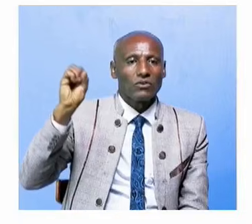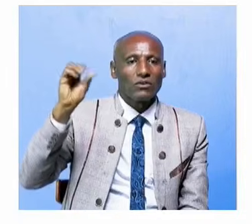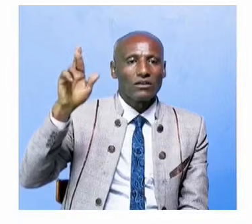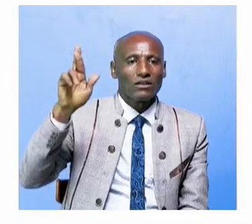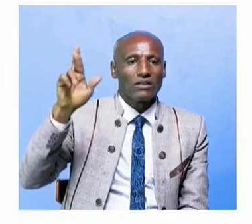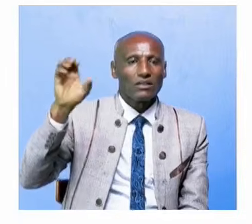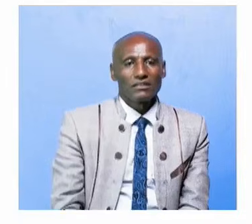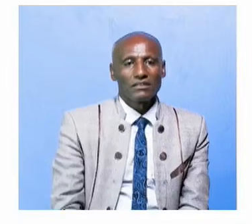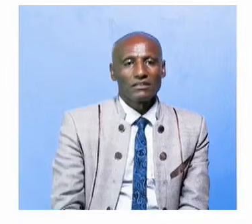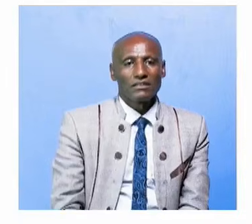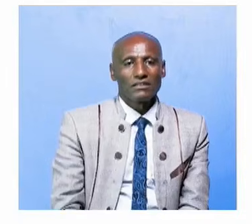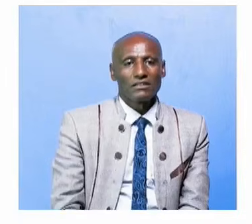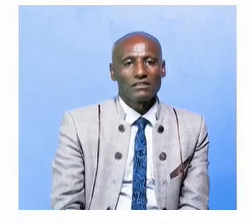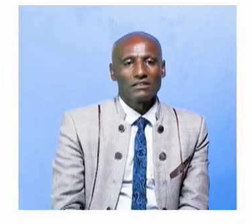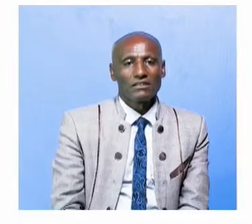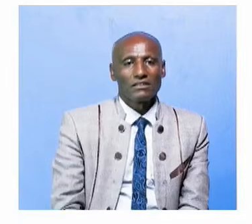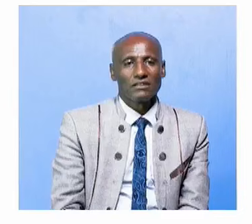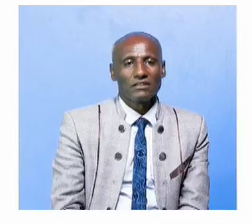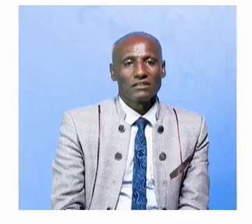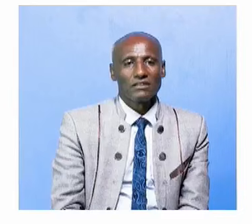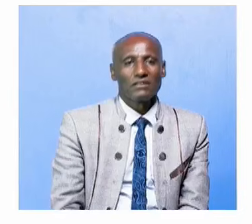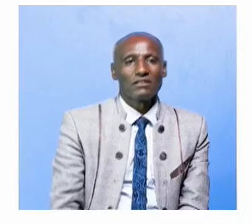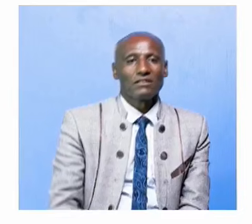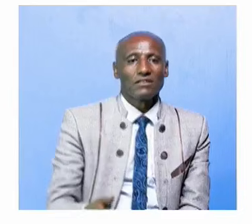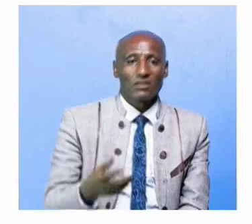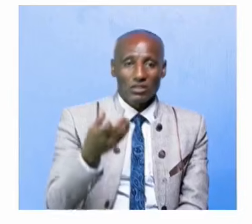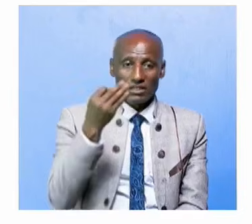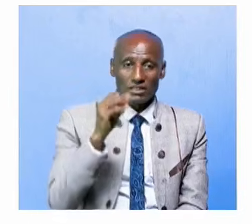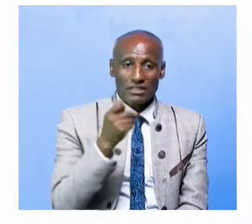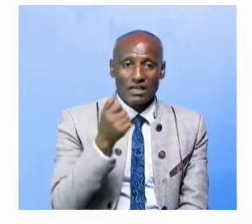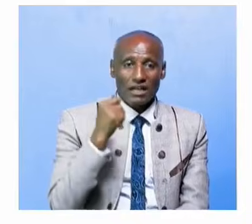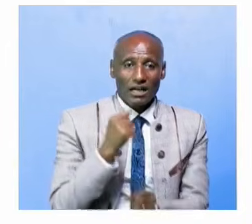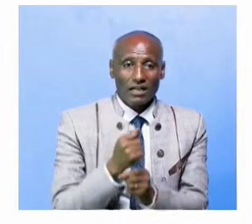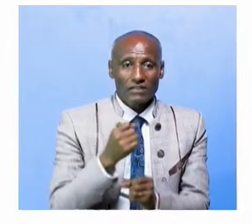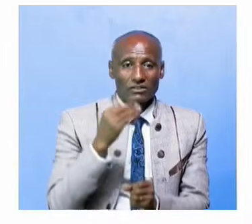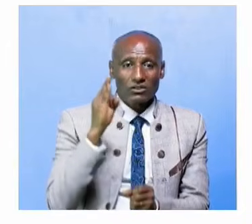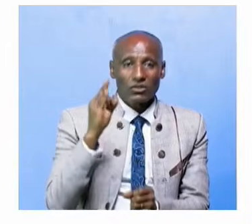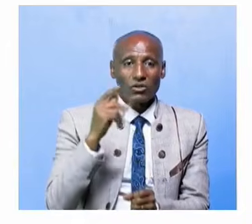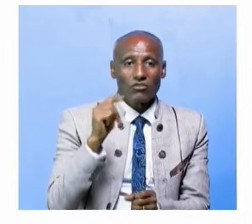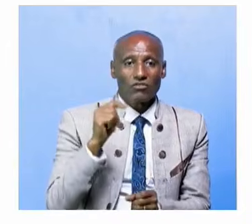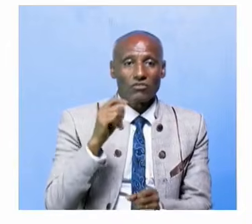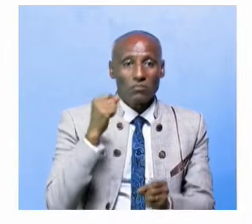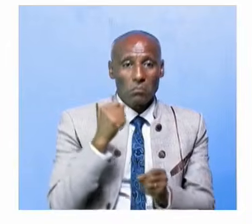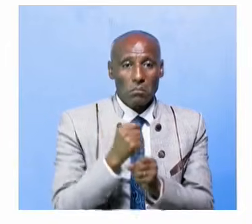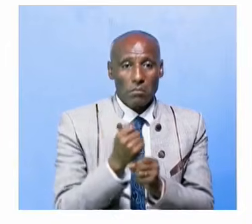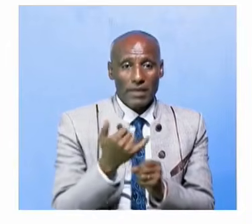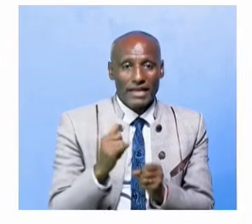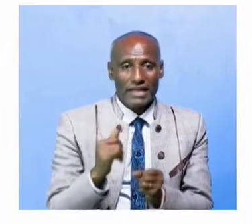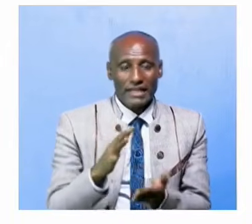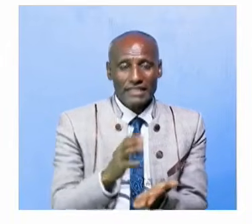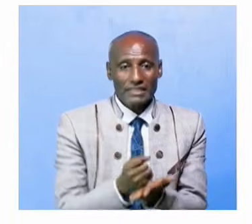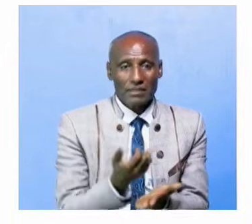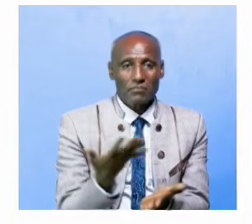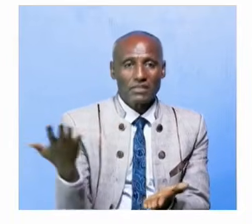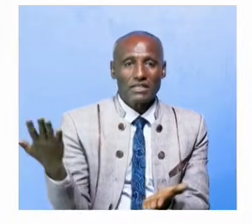again, the act or a process or an act of making something.